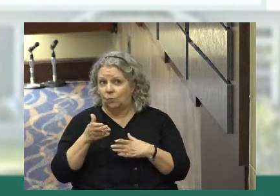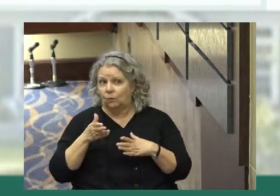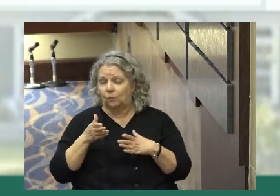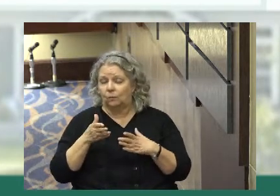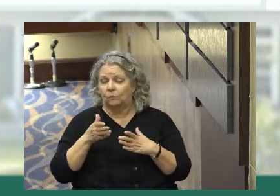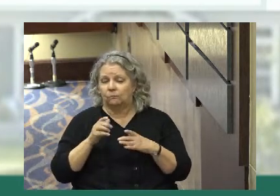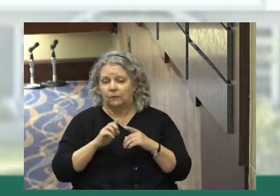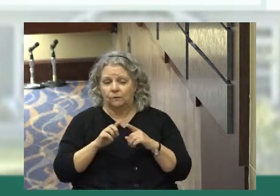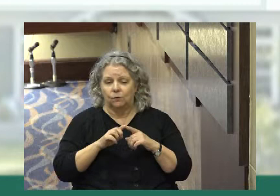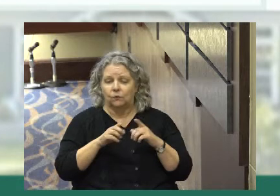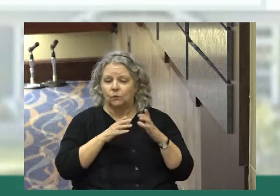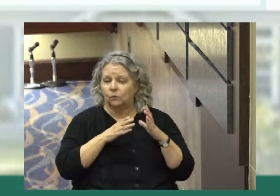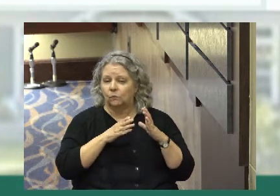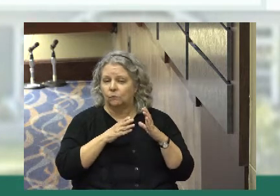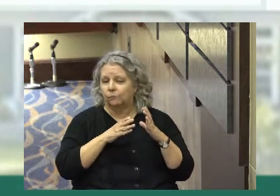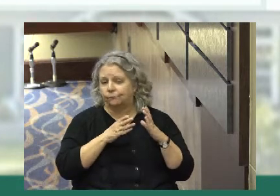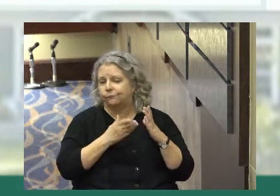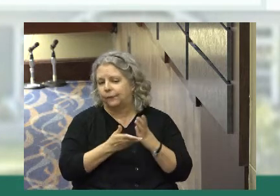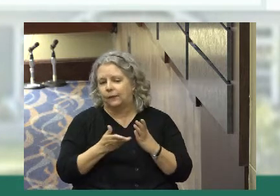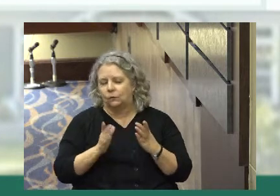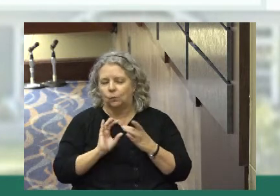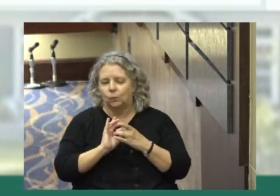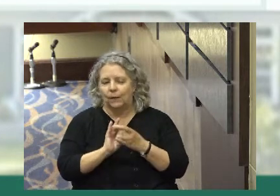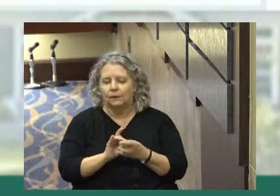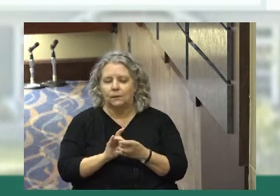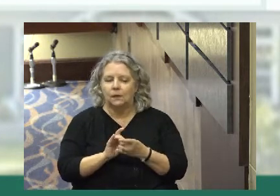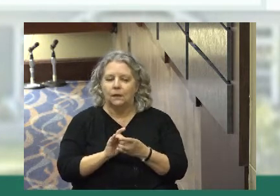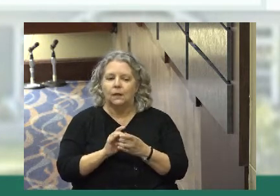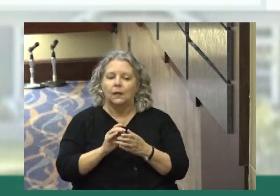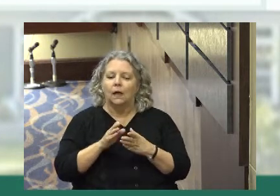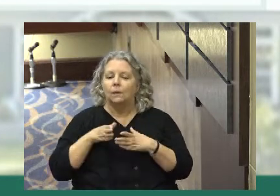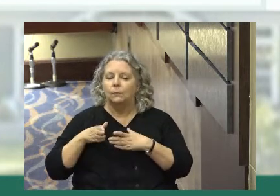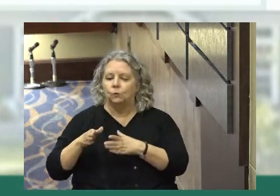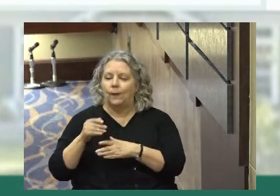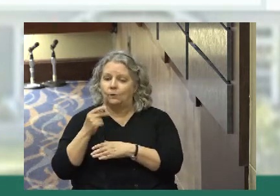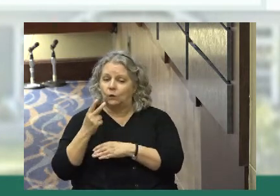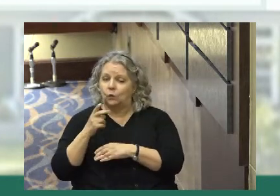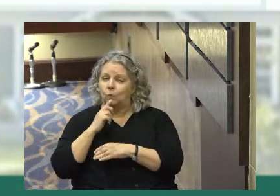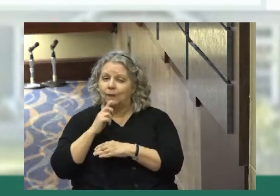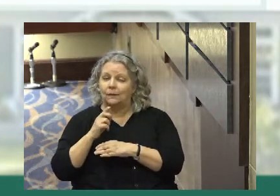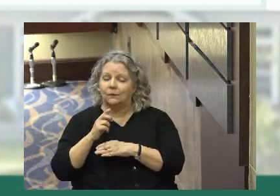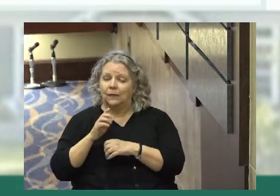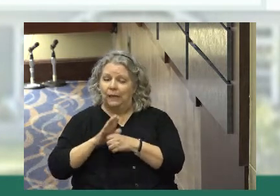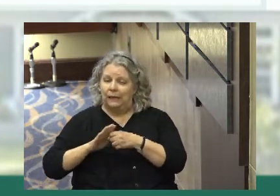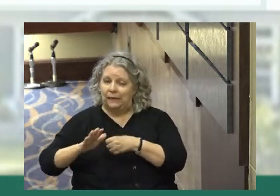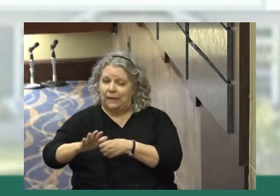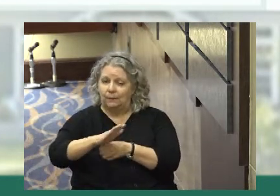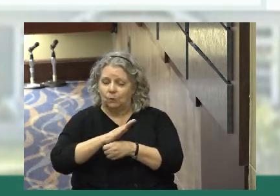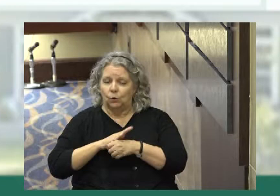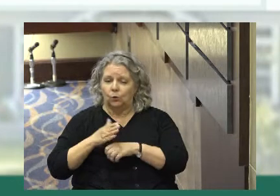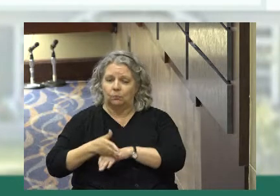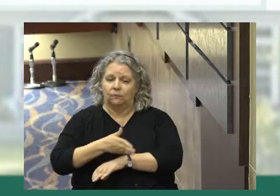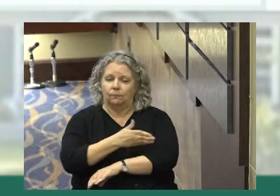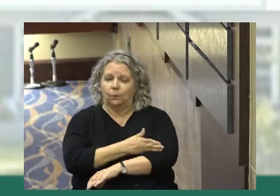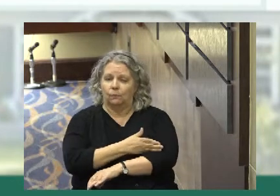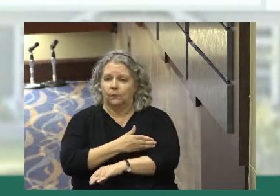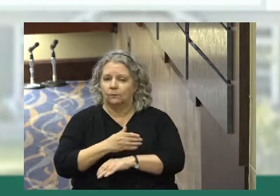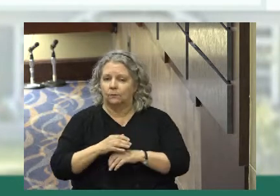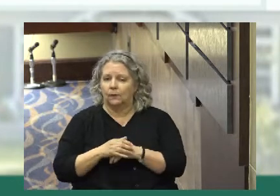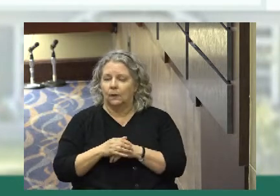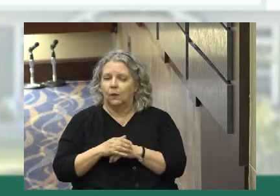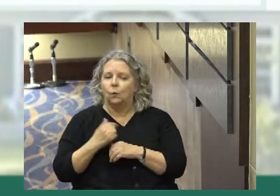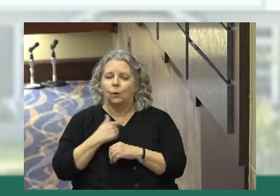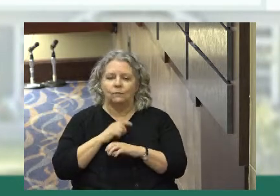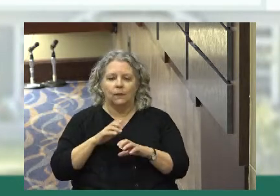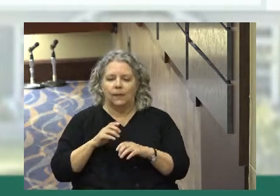that. The strategy 2 is the neighborhood revitalization strategy, and that's how we've operated for 20-something years, is